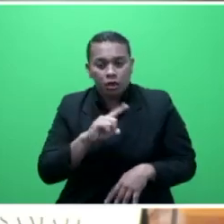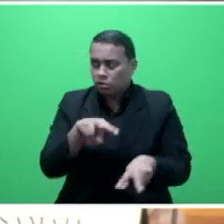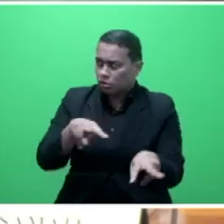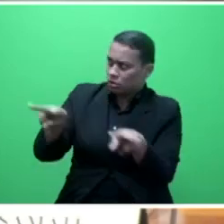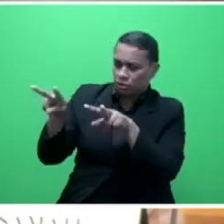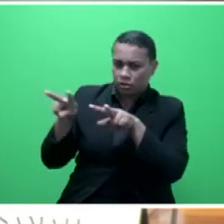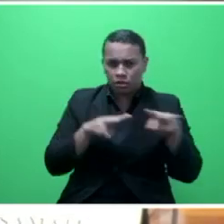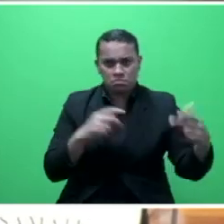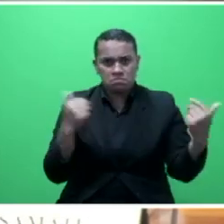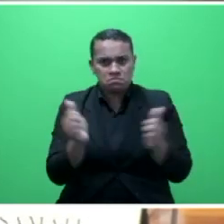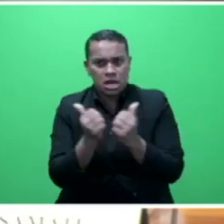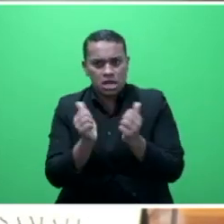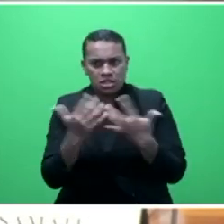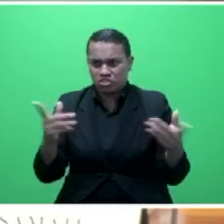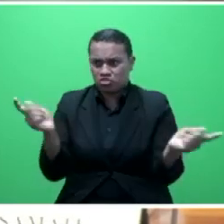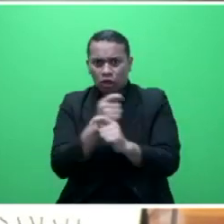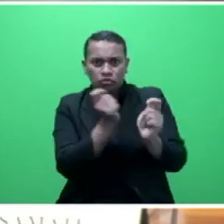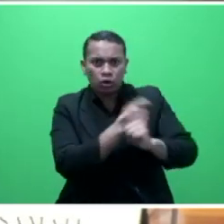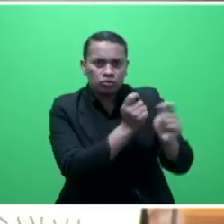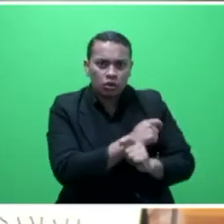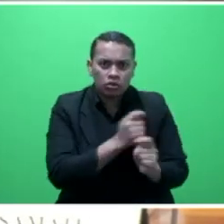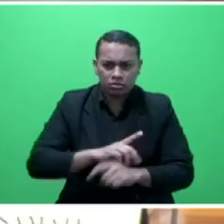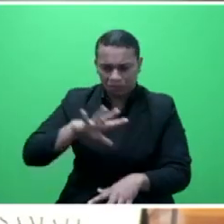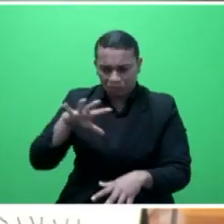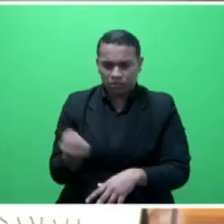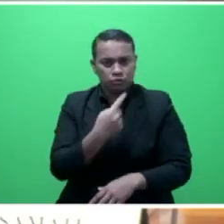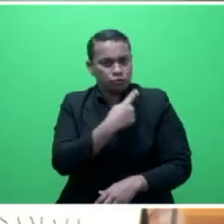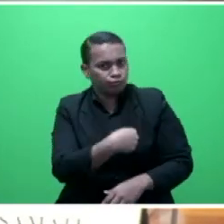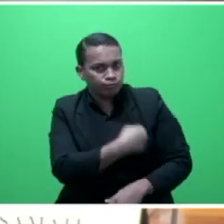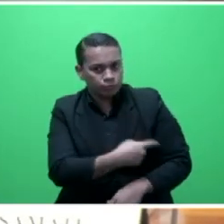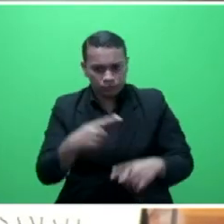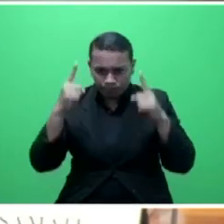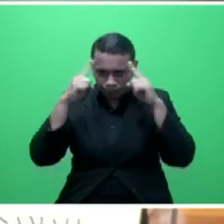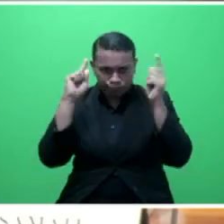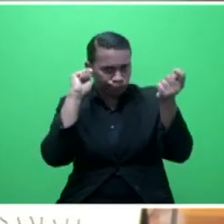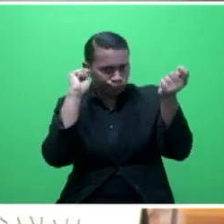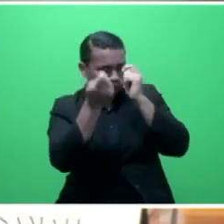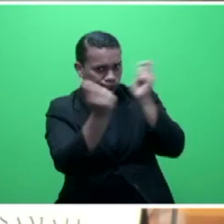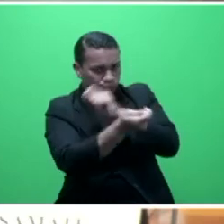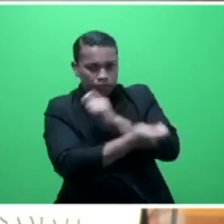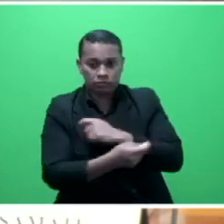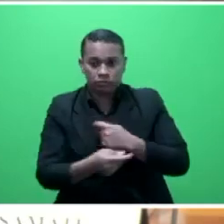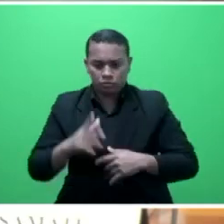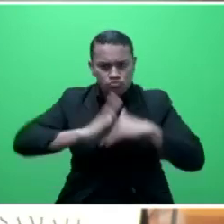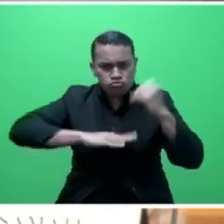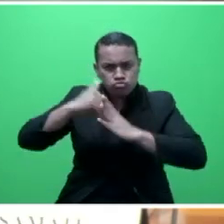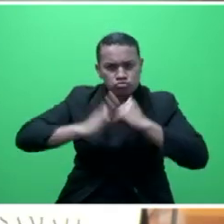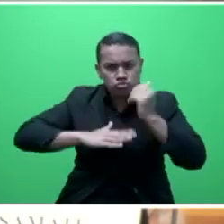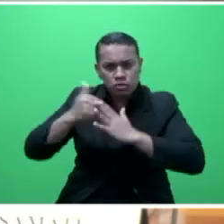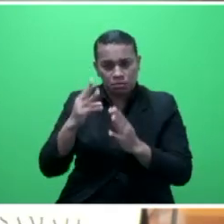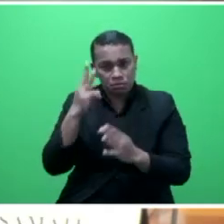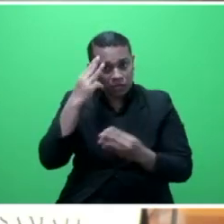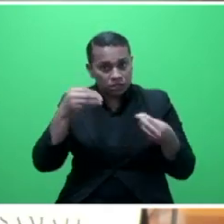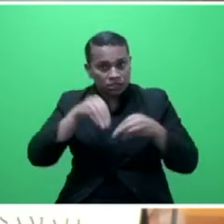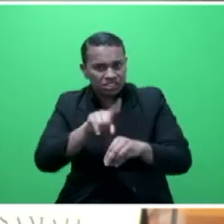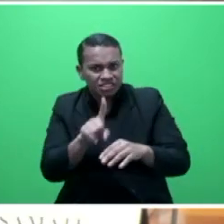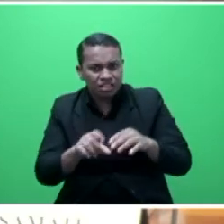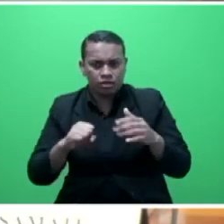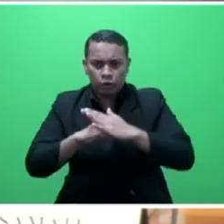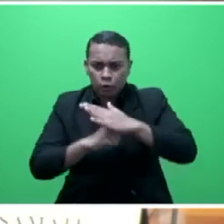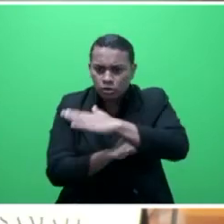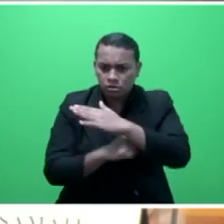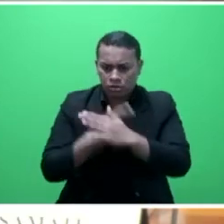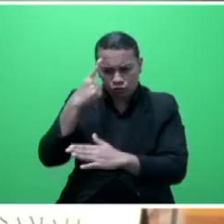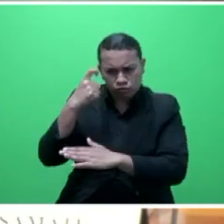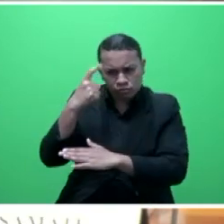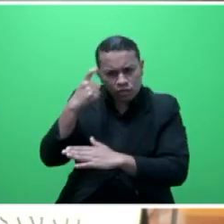some ways, we have to commit to rethinking and even rebuilding our economic fundamentals. The truth of the matter is that